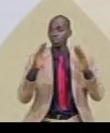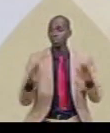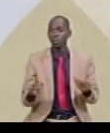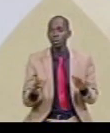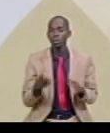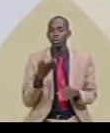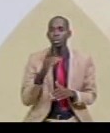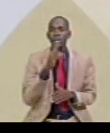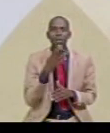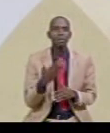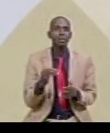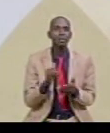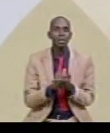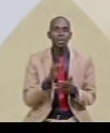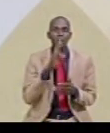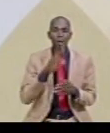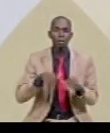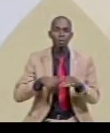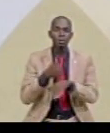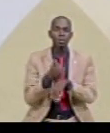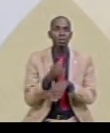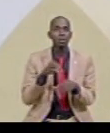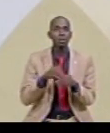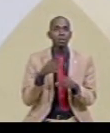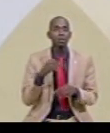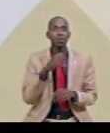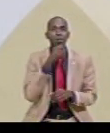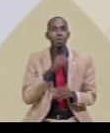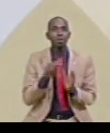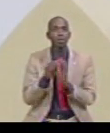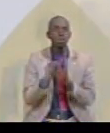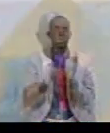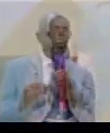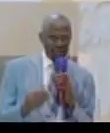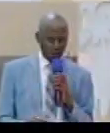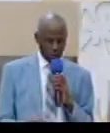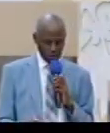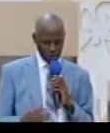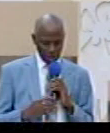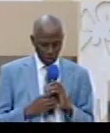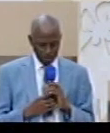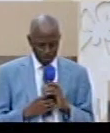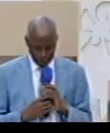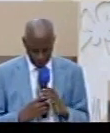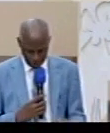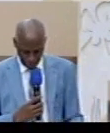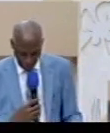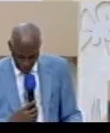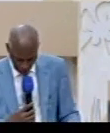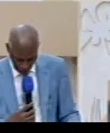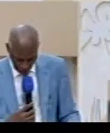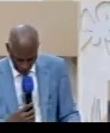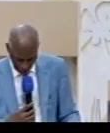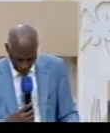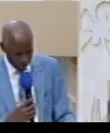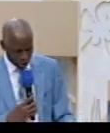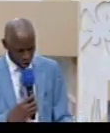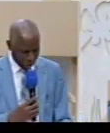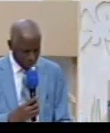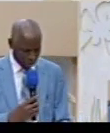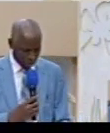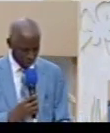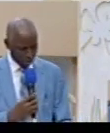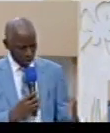established in the Old Testament that were symbols, that were pattern. You see the